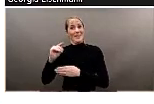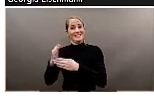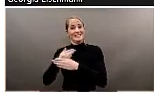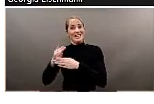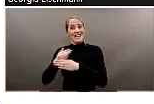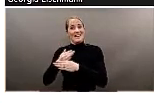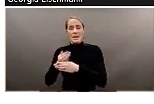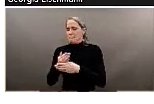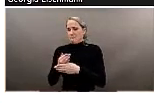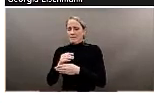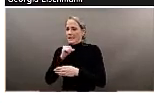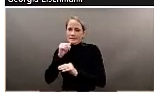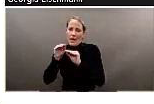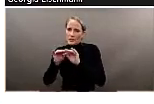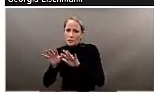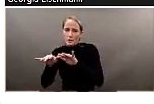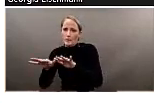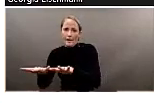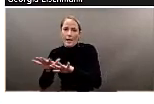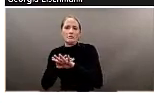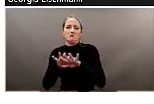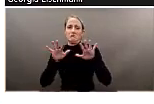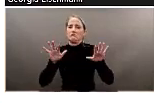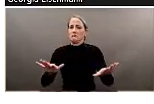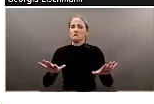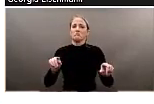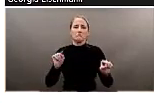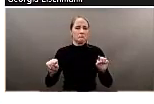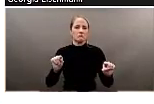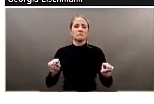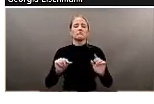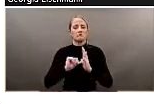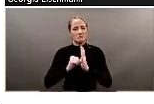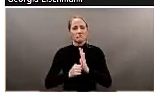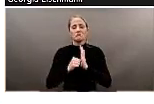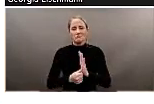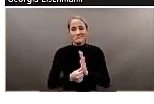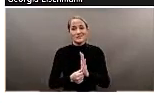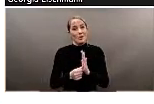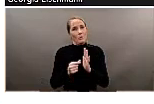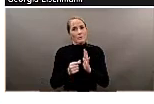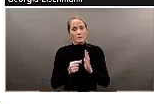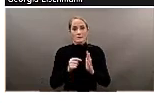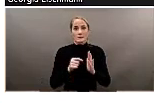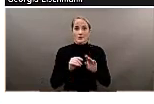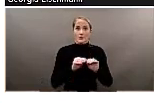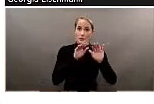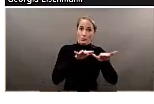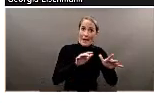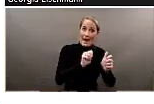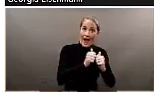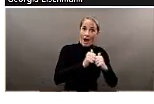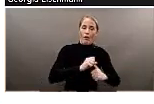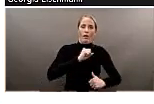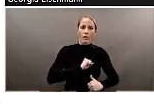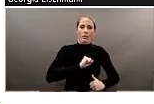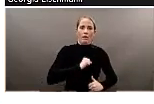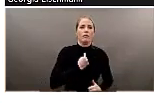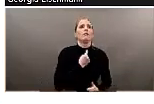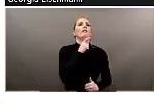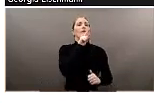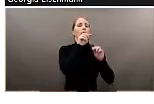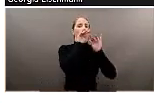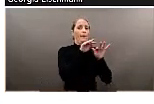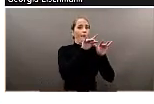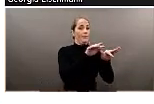by hand-to-hand combat, so shaking hands, or by brushing teeth. Those are not ways that TB is spread. It really has to come out